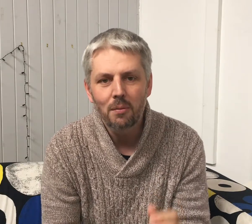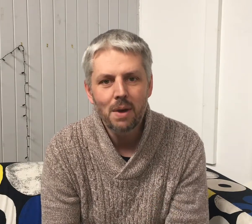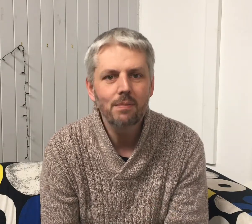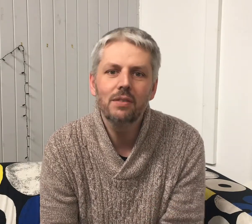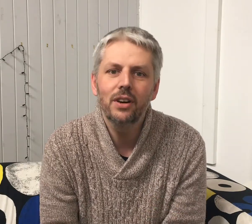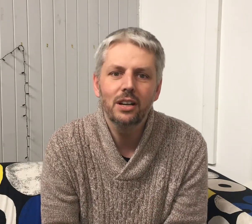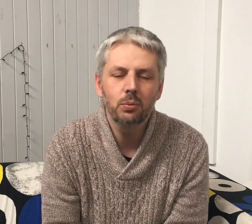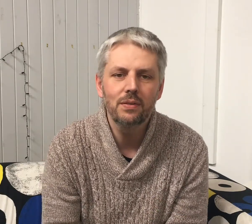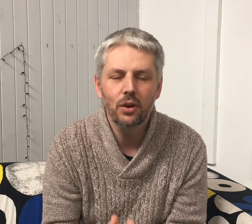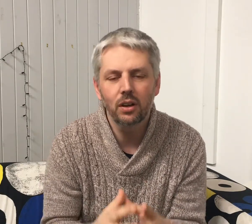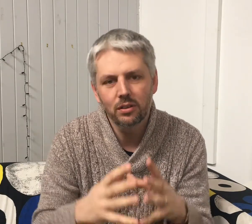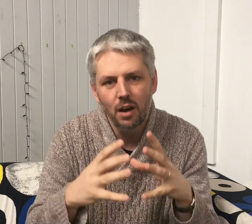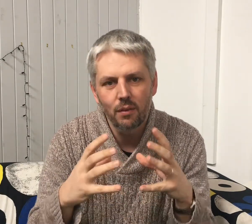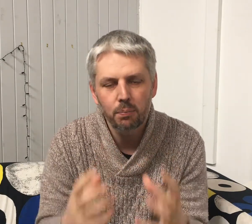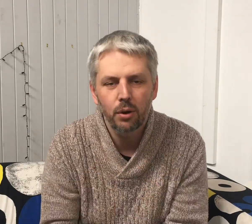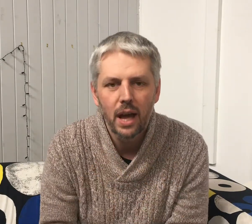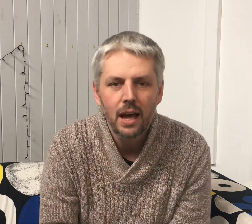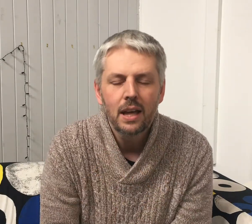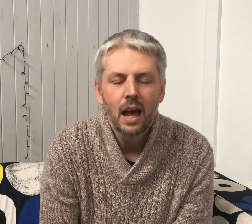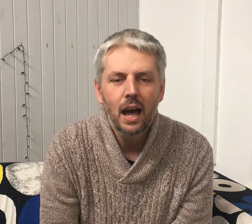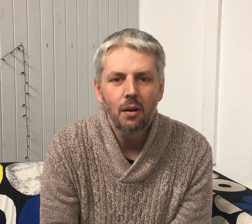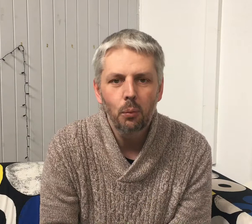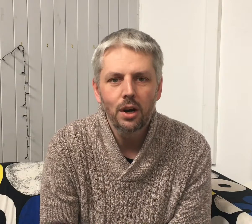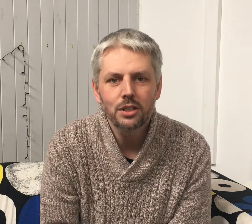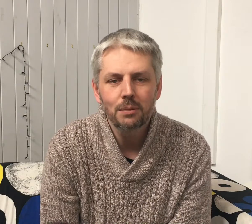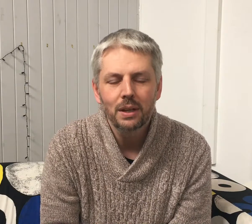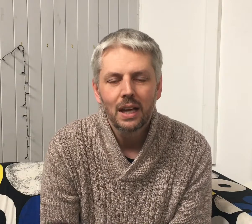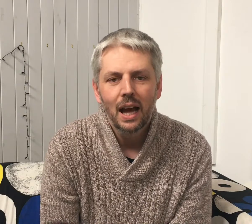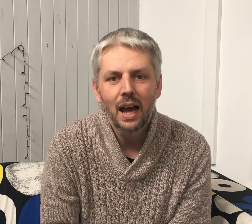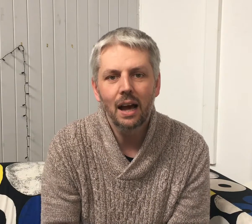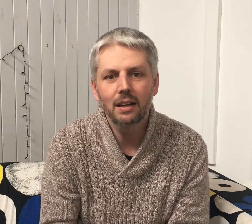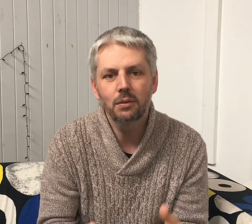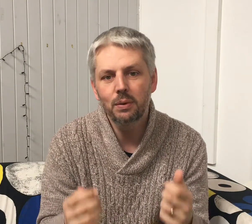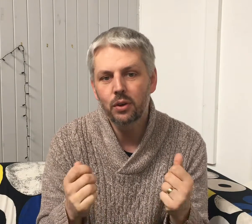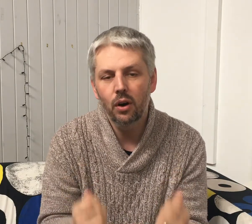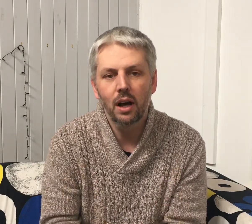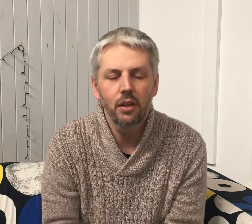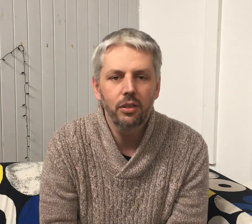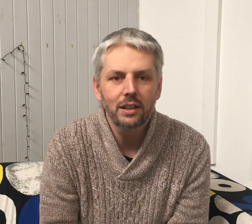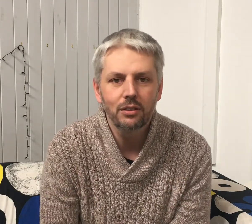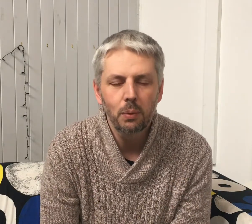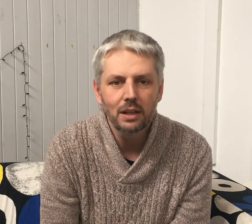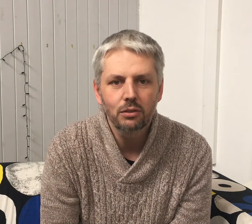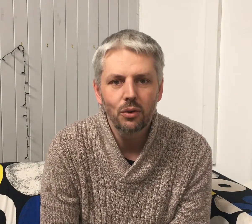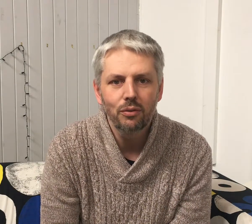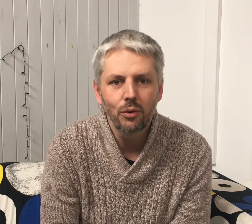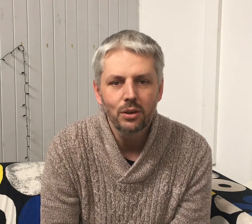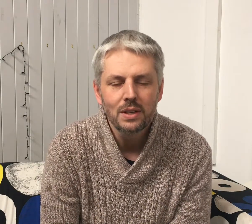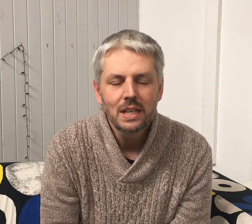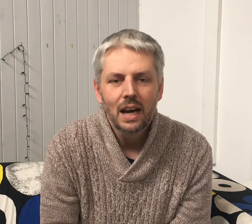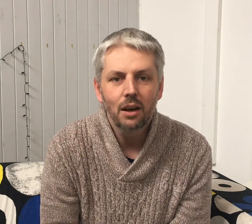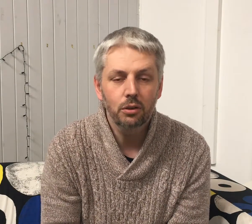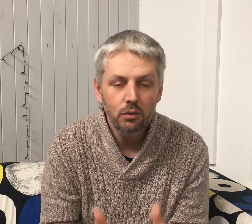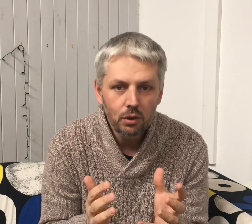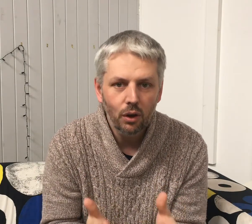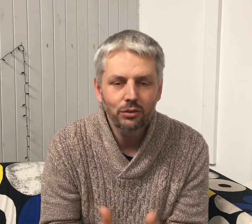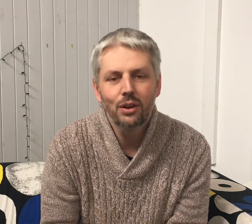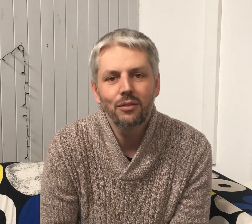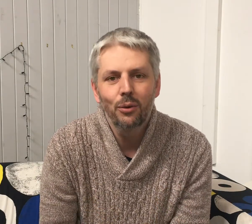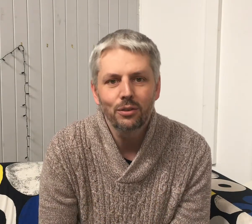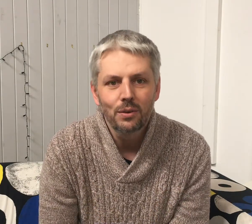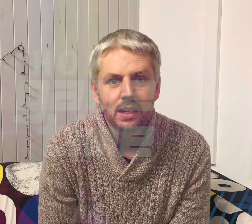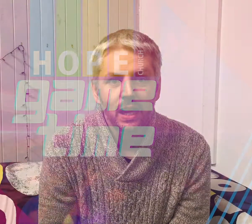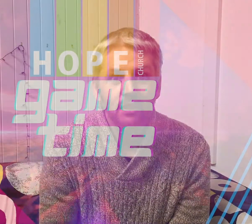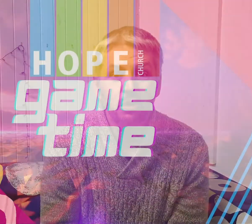We've got a memory verse, we've got time of prayer and worship, and we've got other things as well in store for you. So lots